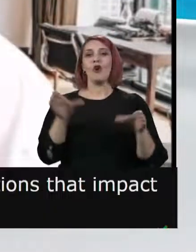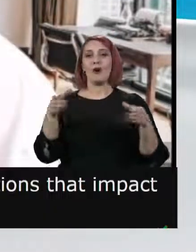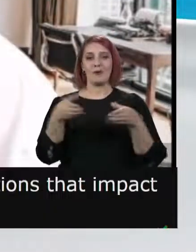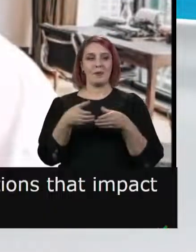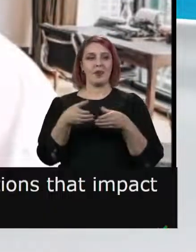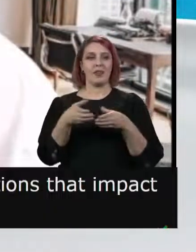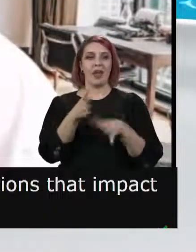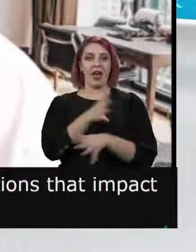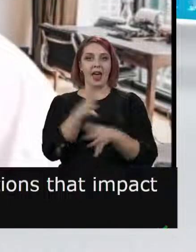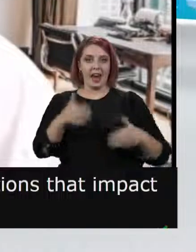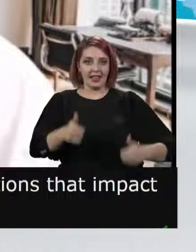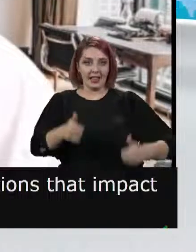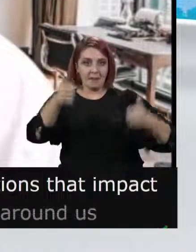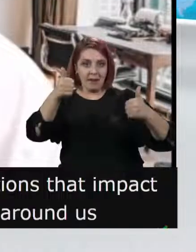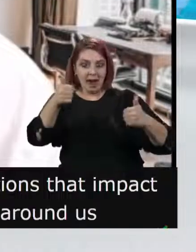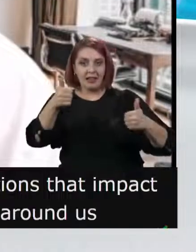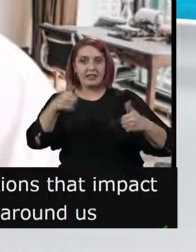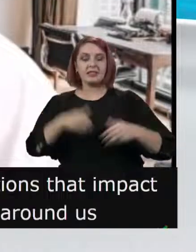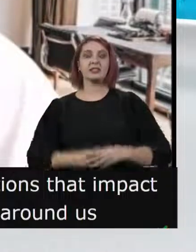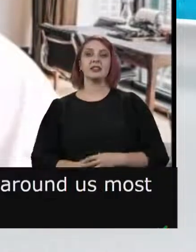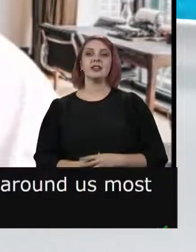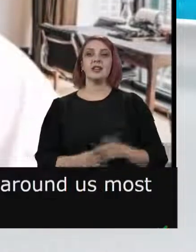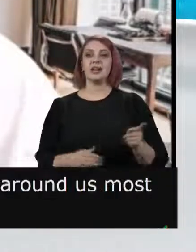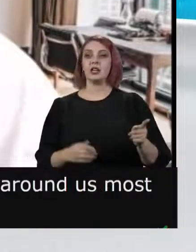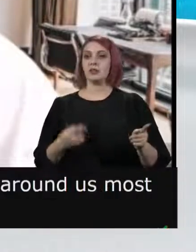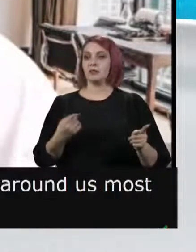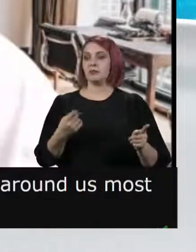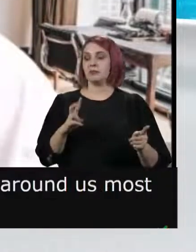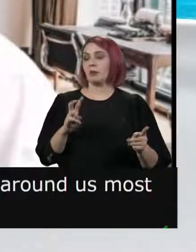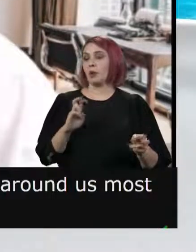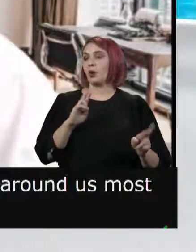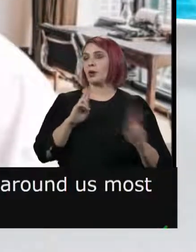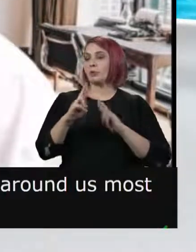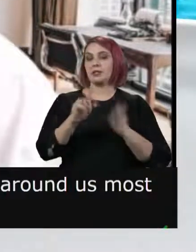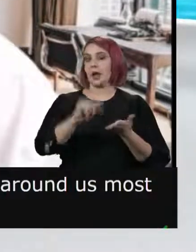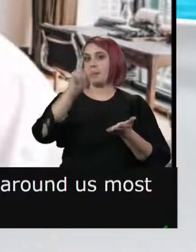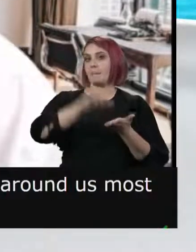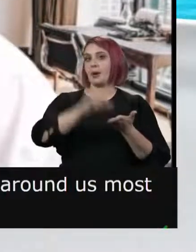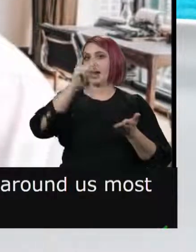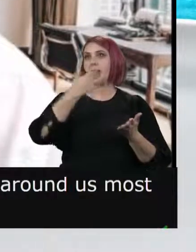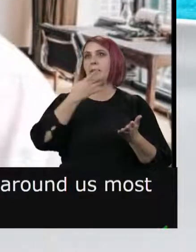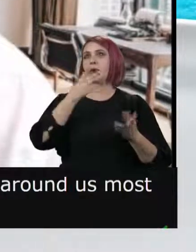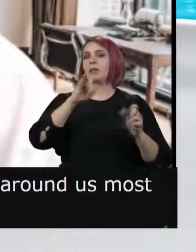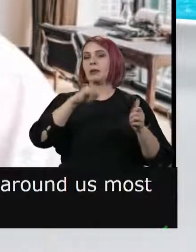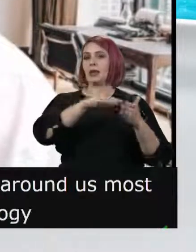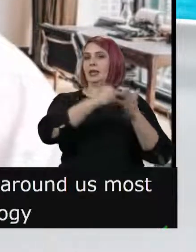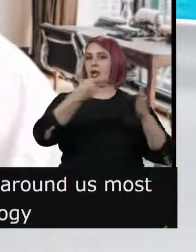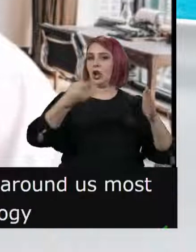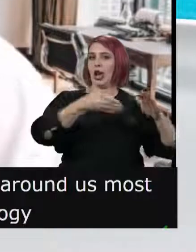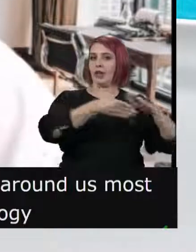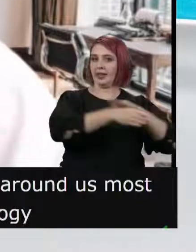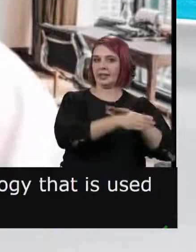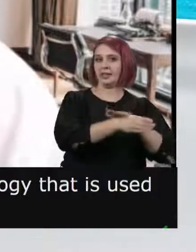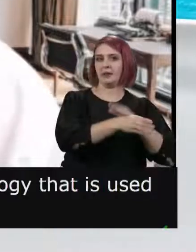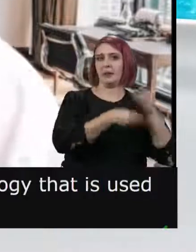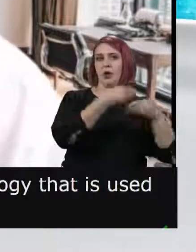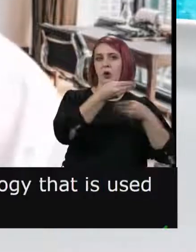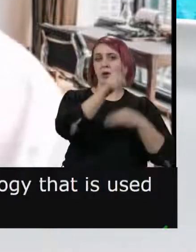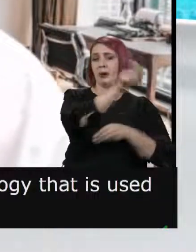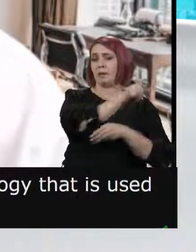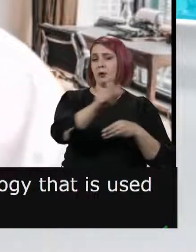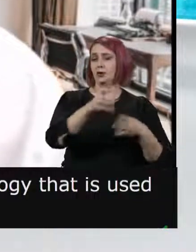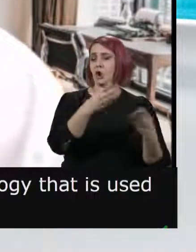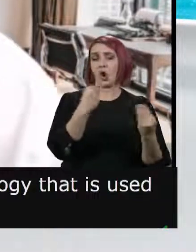quickly. So I think that idea of accessible technology that is used by many, many people. For instance, we know